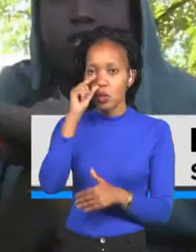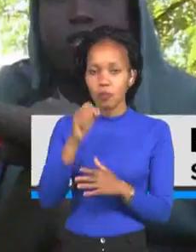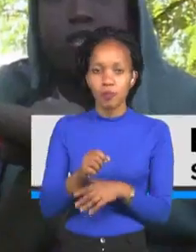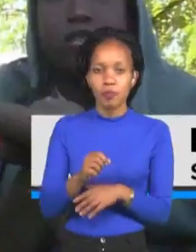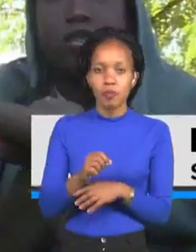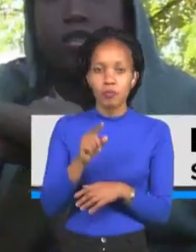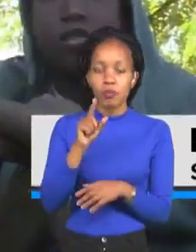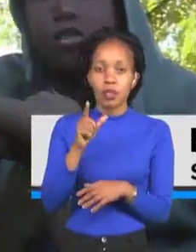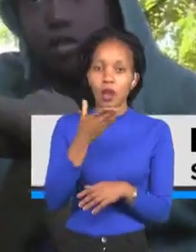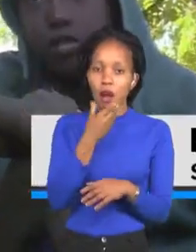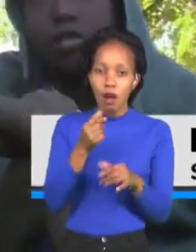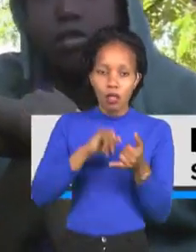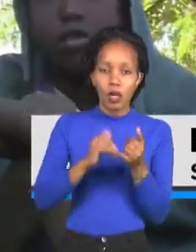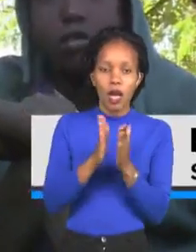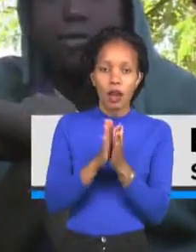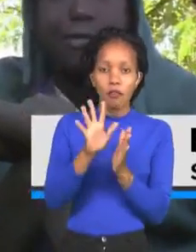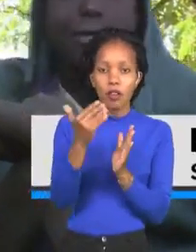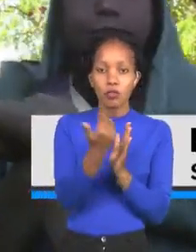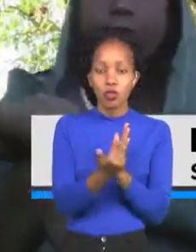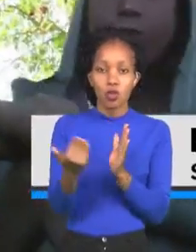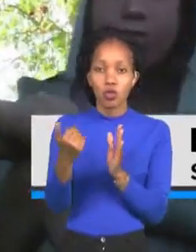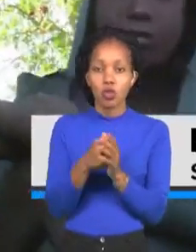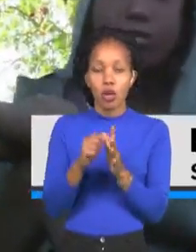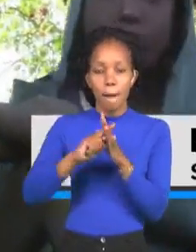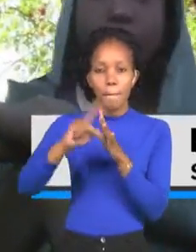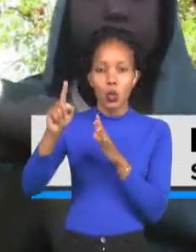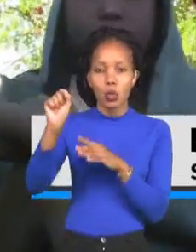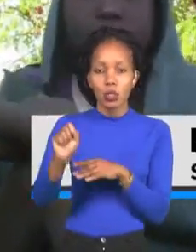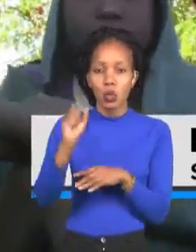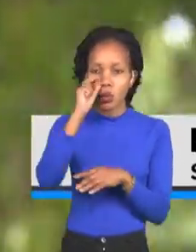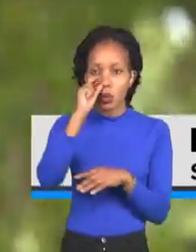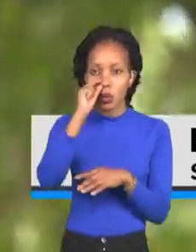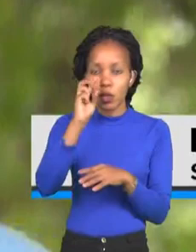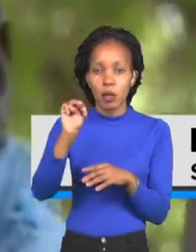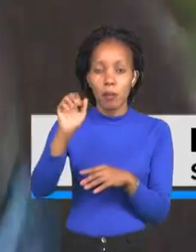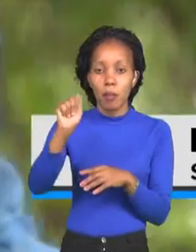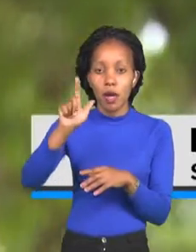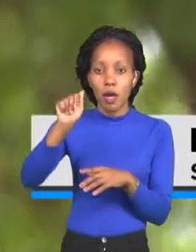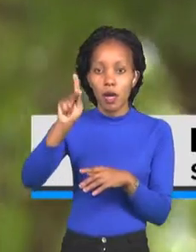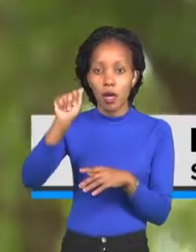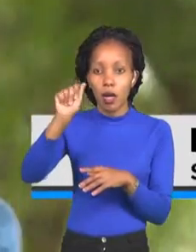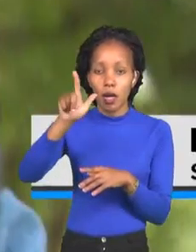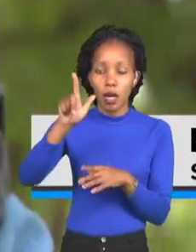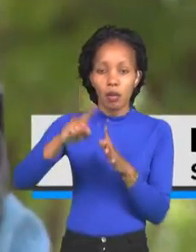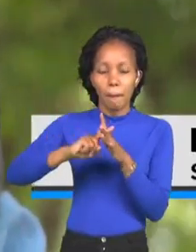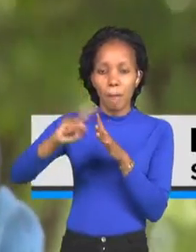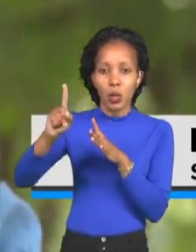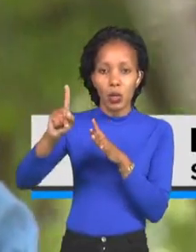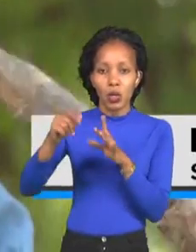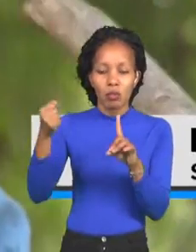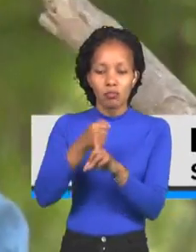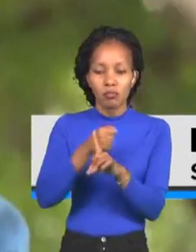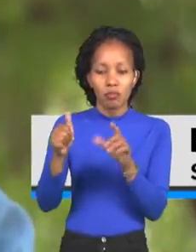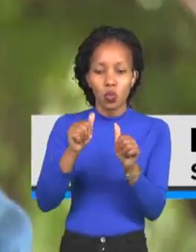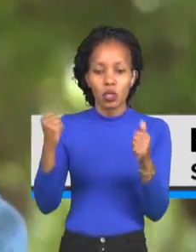Deng, her husband and their five children fled South Sudan's second city of Malakal to escape the atrocities ravaging